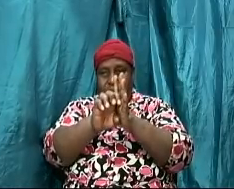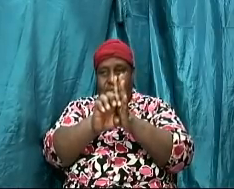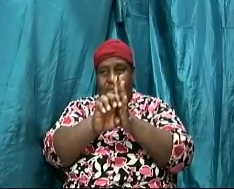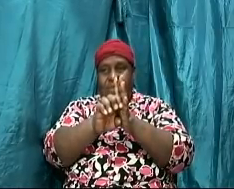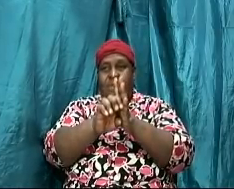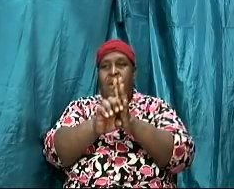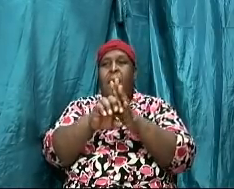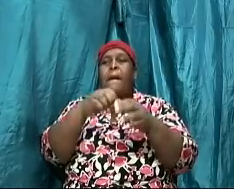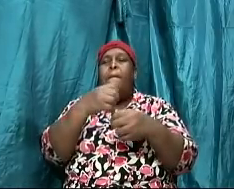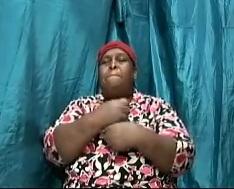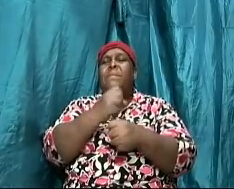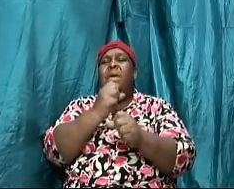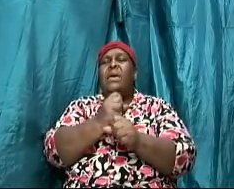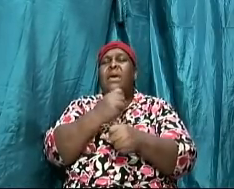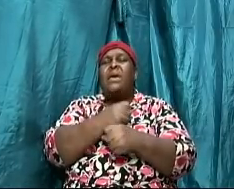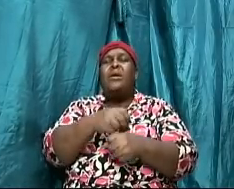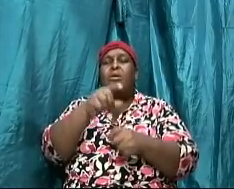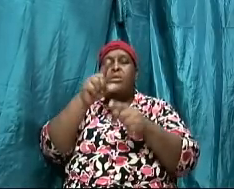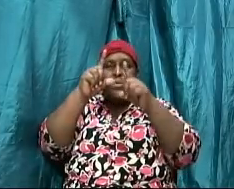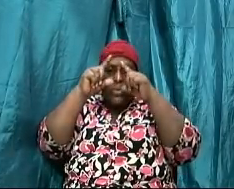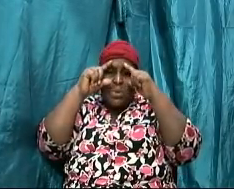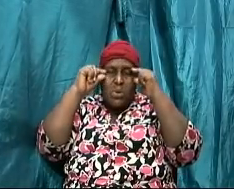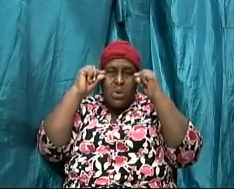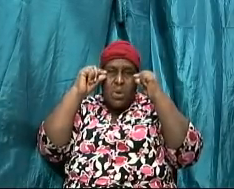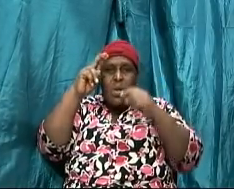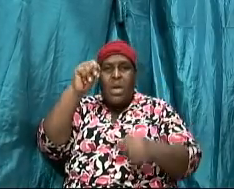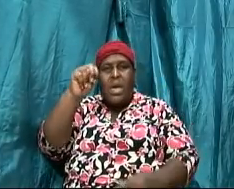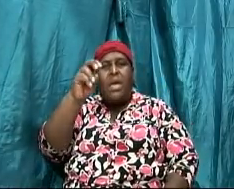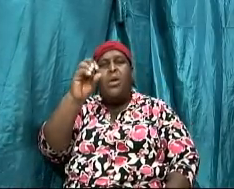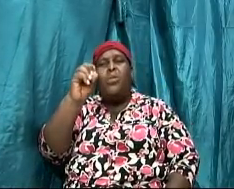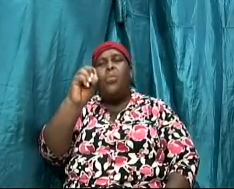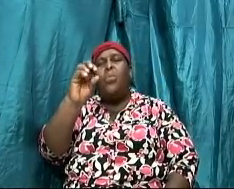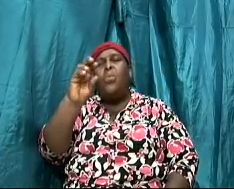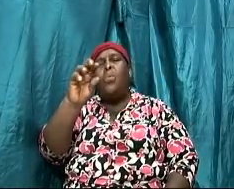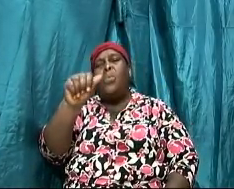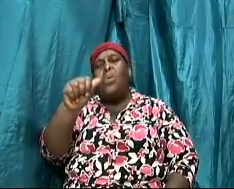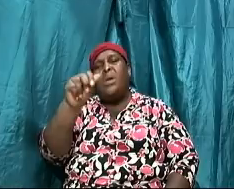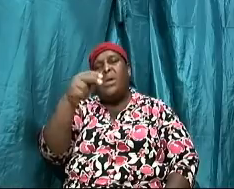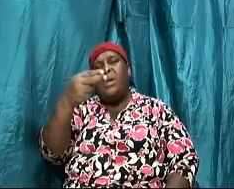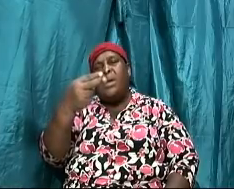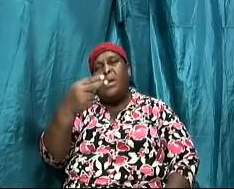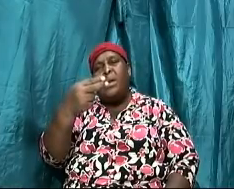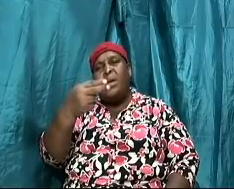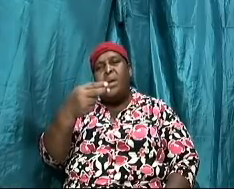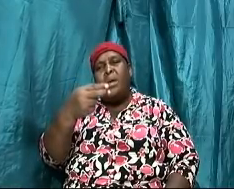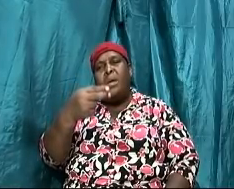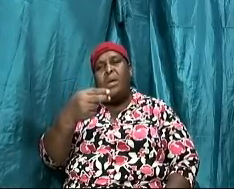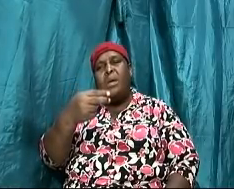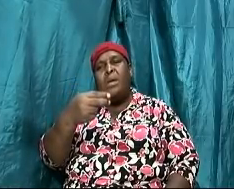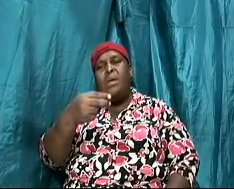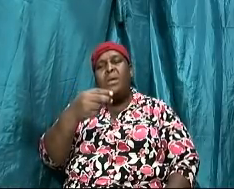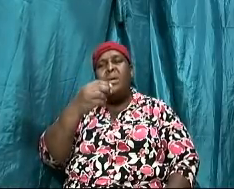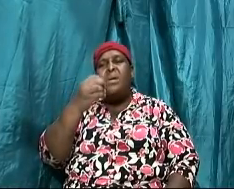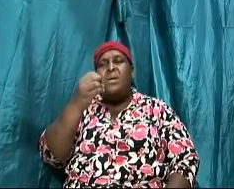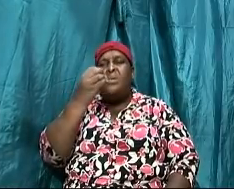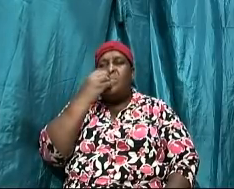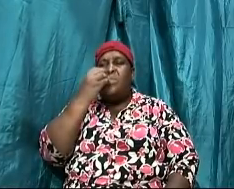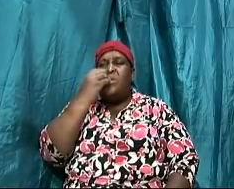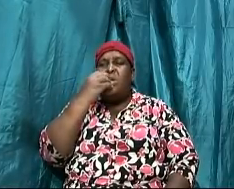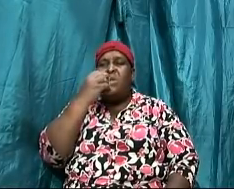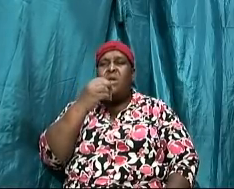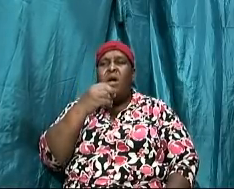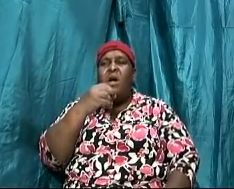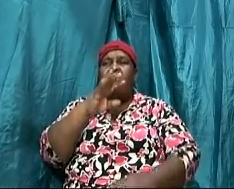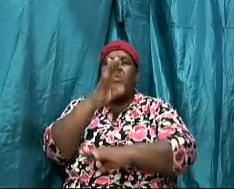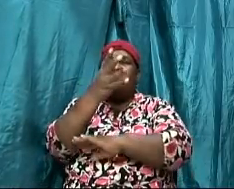have made Noah of none effect to not eat of the tree that was in the midst of his garden, because that was not a